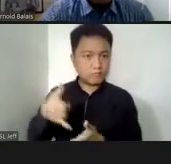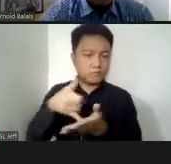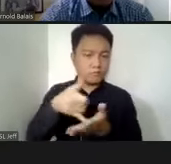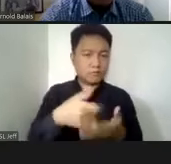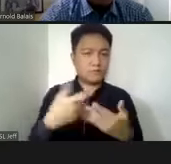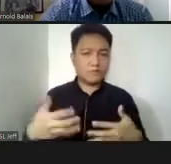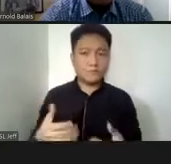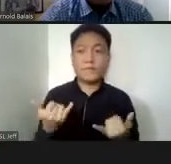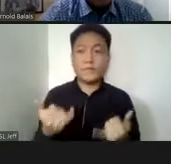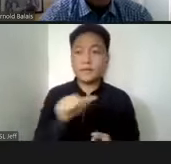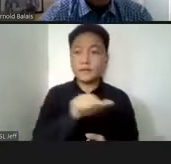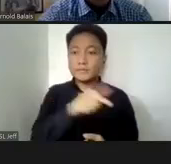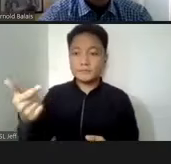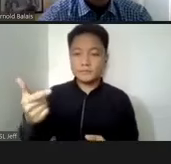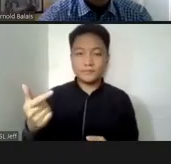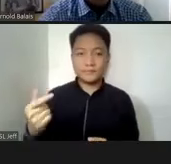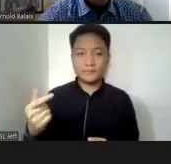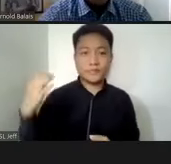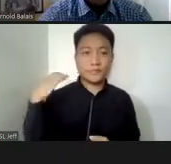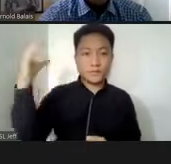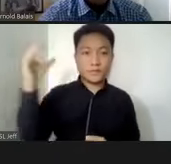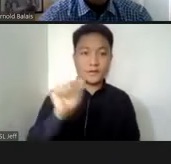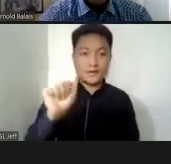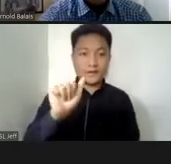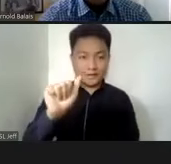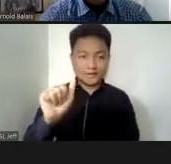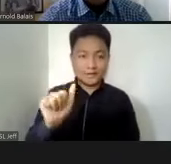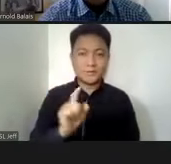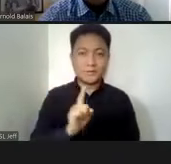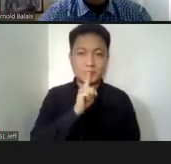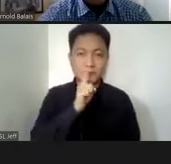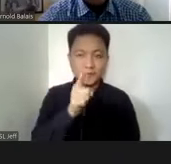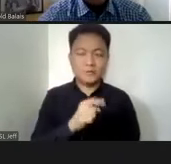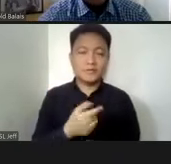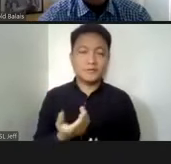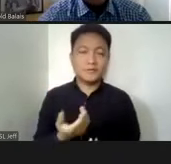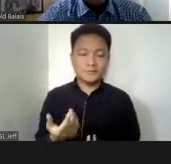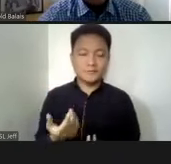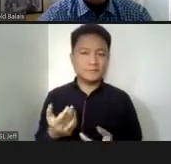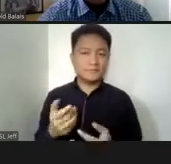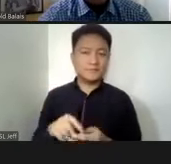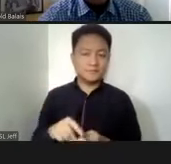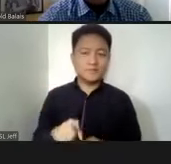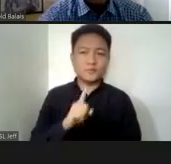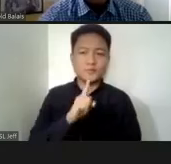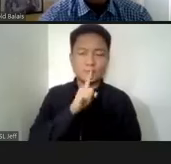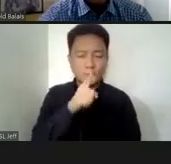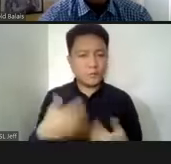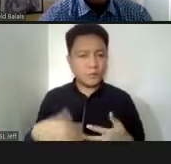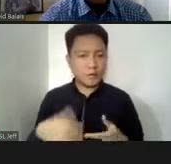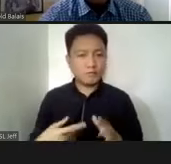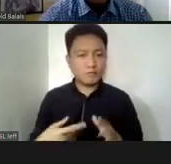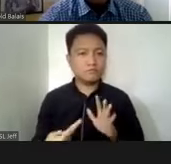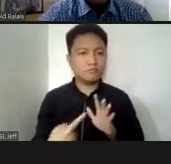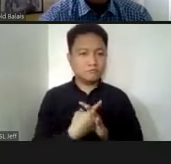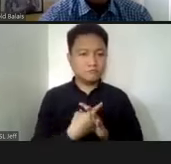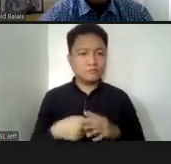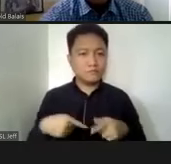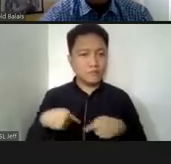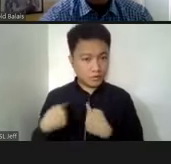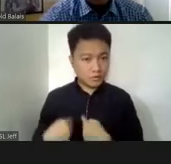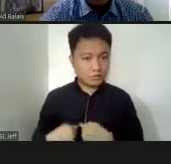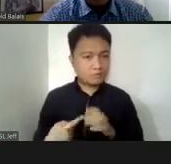Arnold, tagus puso yung presentation mo. I want to know, I know that it's your family that really gave you so much support,